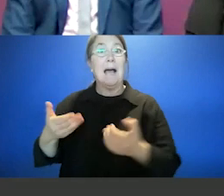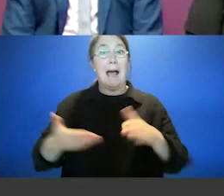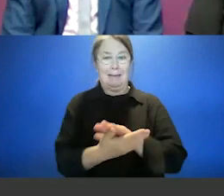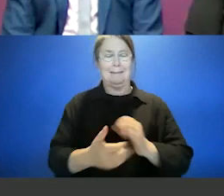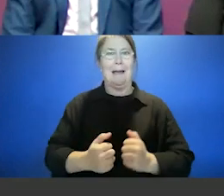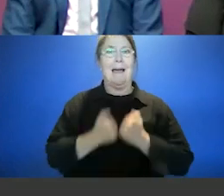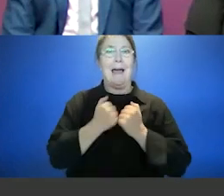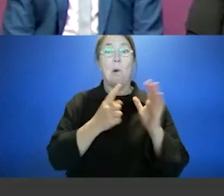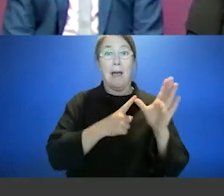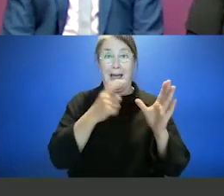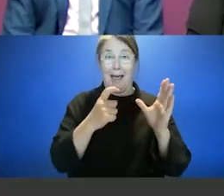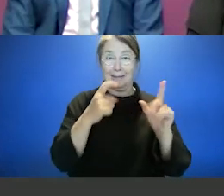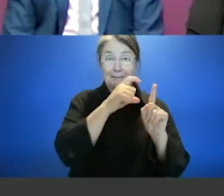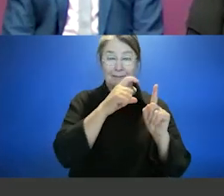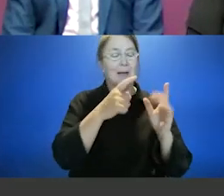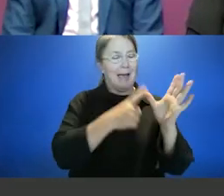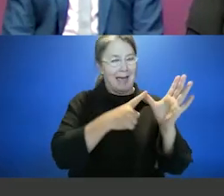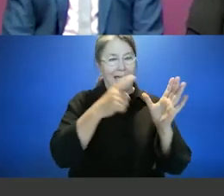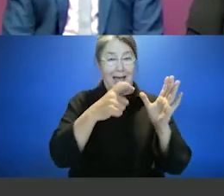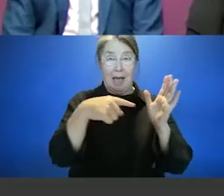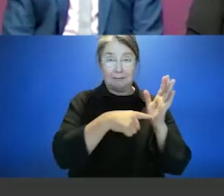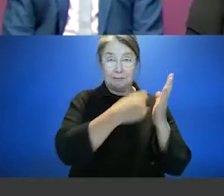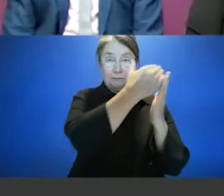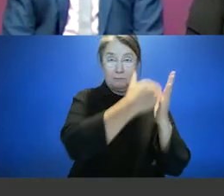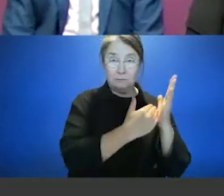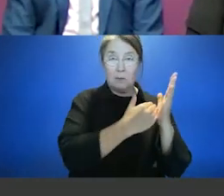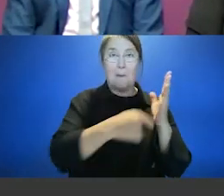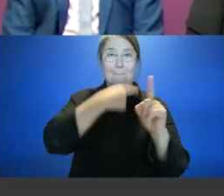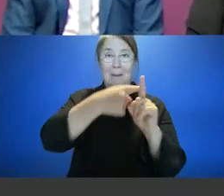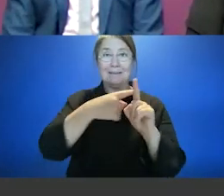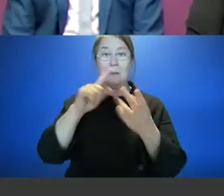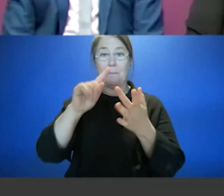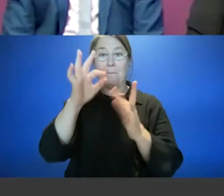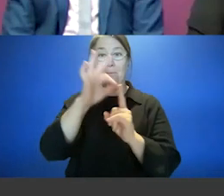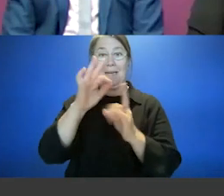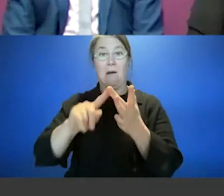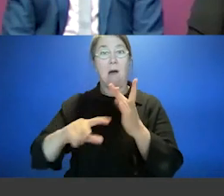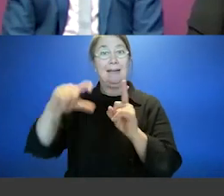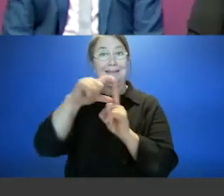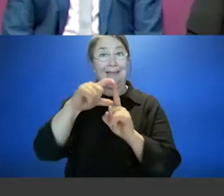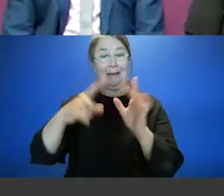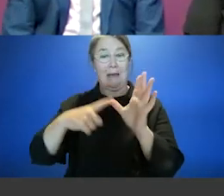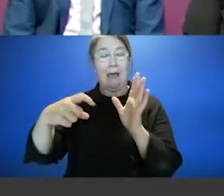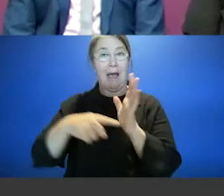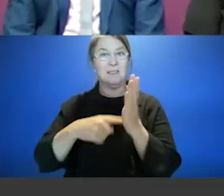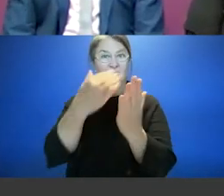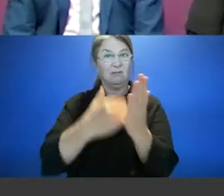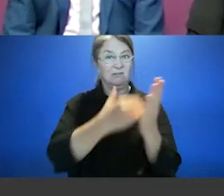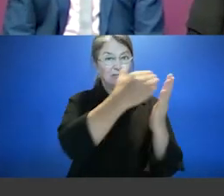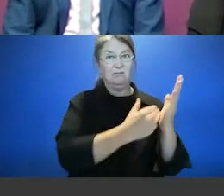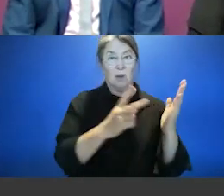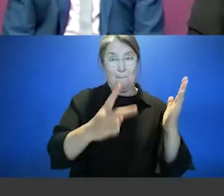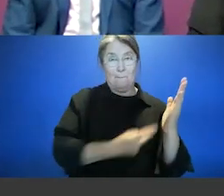as the PID Act, to determine, firstly, the decision to either refer, dismiss or